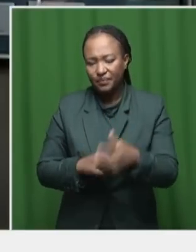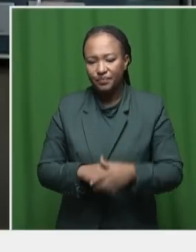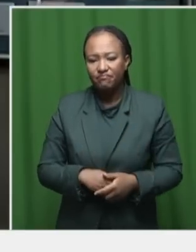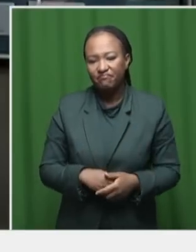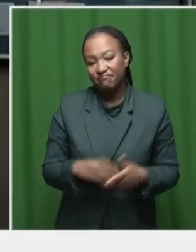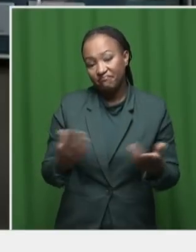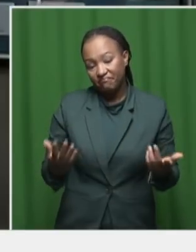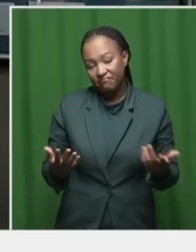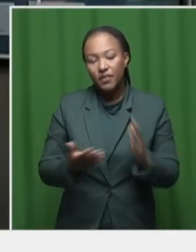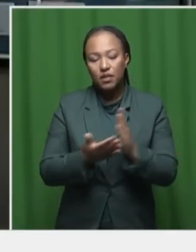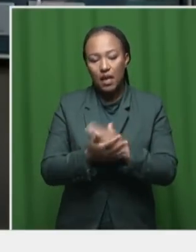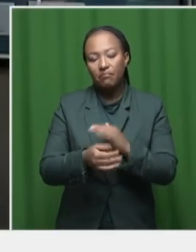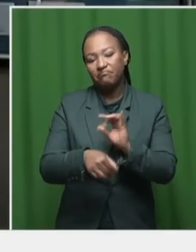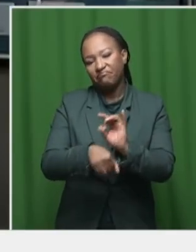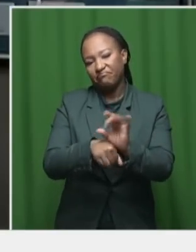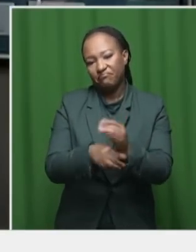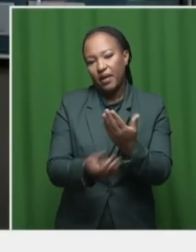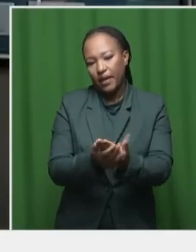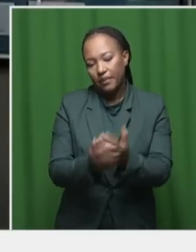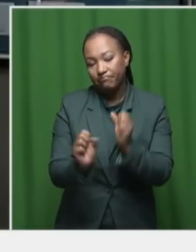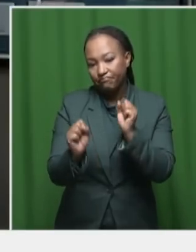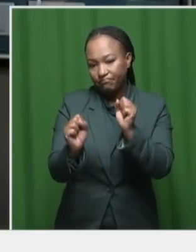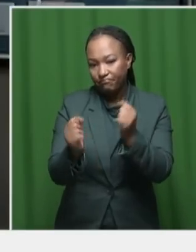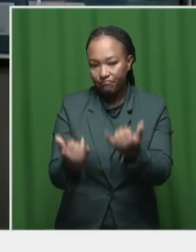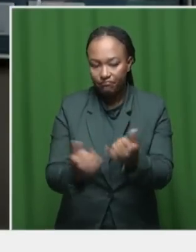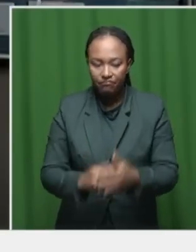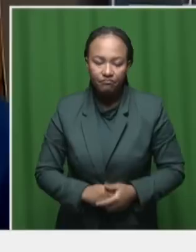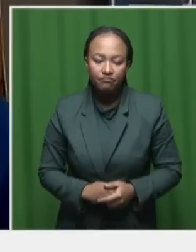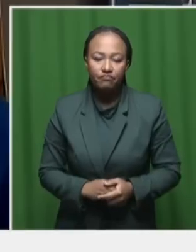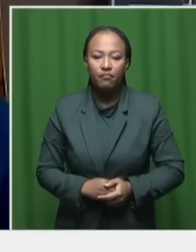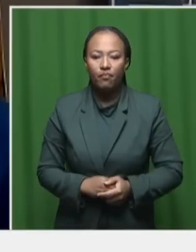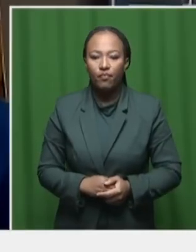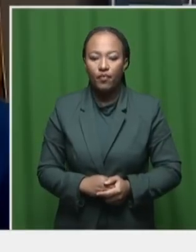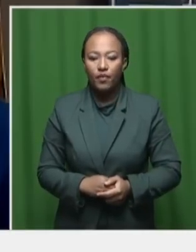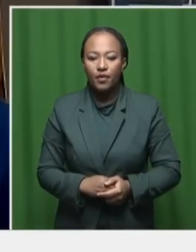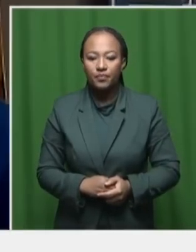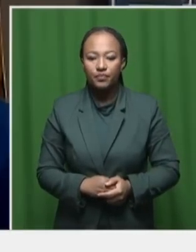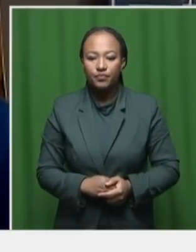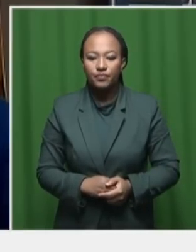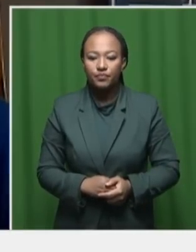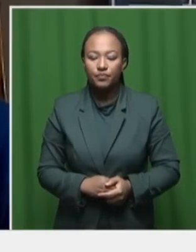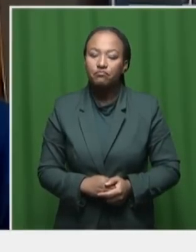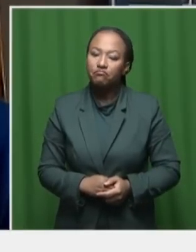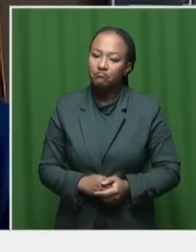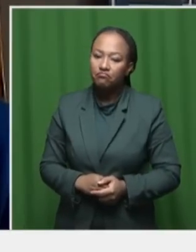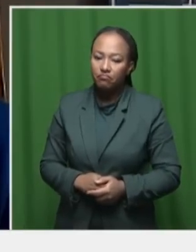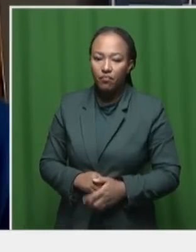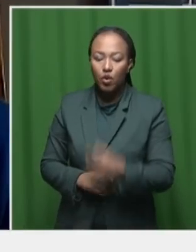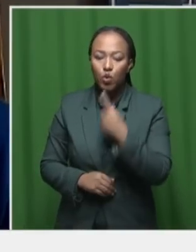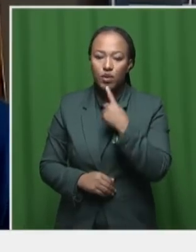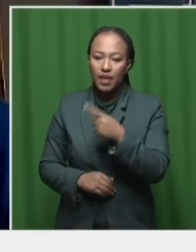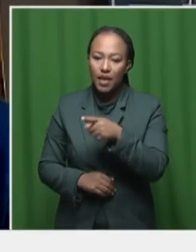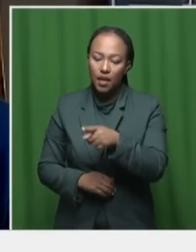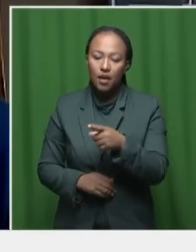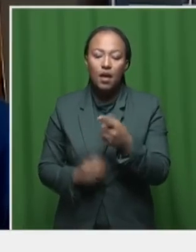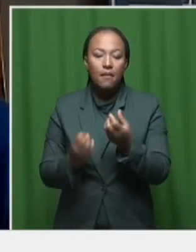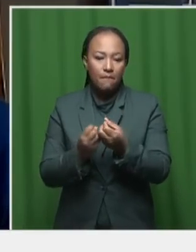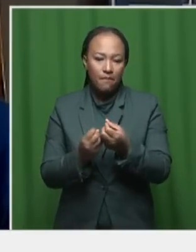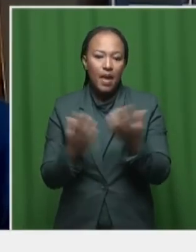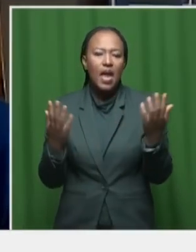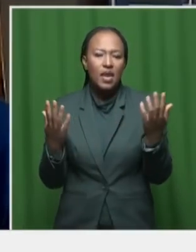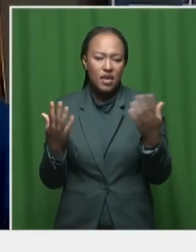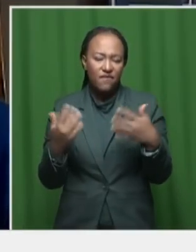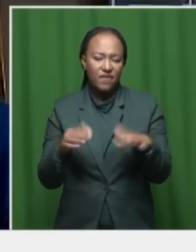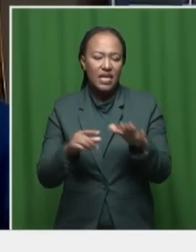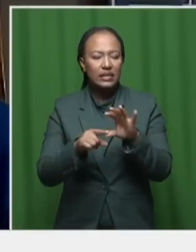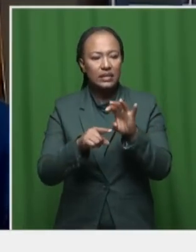are some points of advice that I would give. And, you say that, Dawie, and I think many of us have come to that